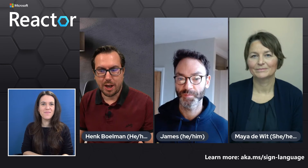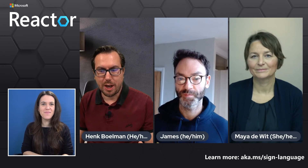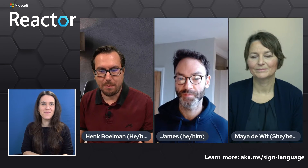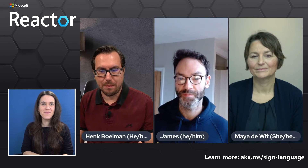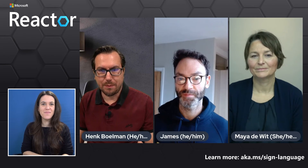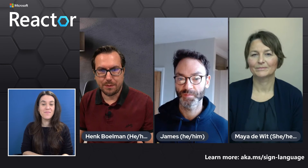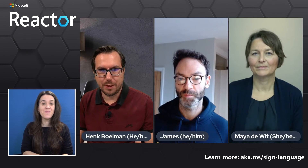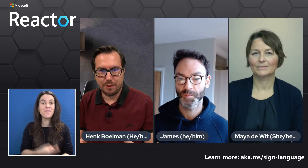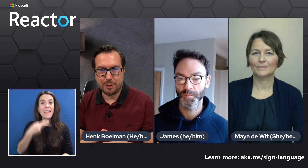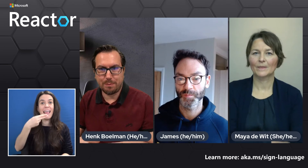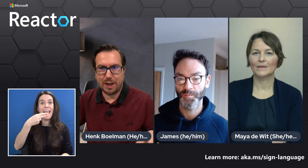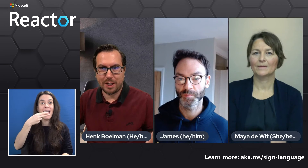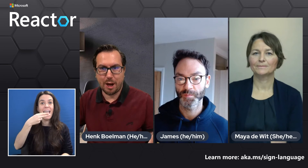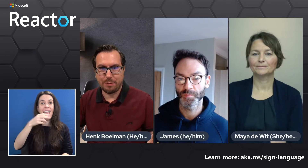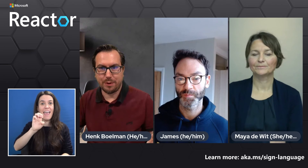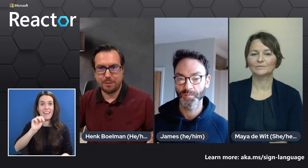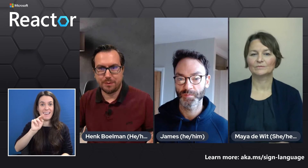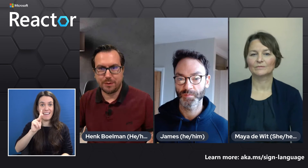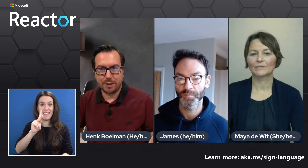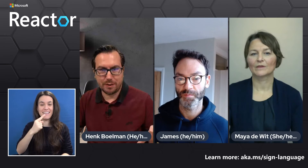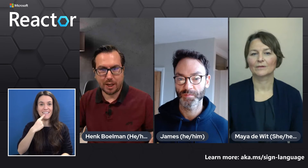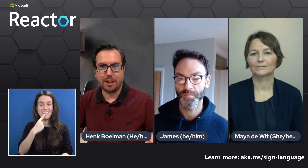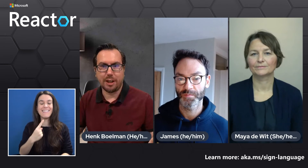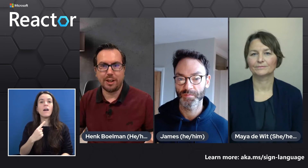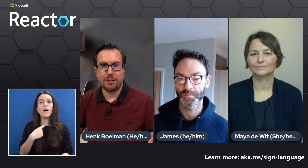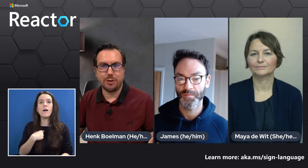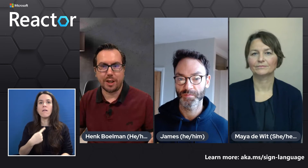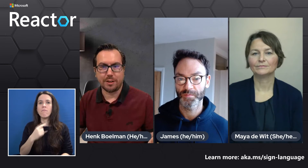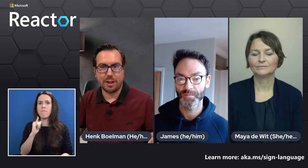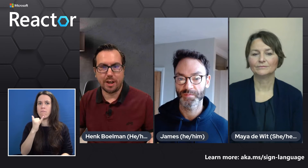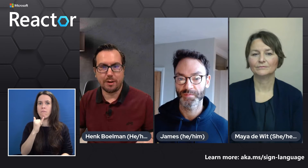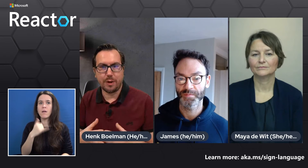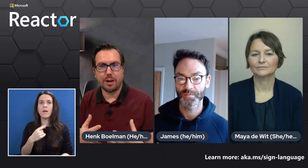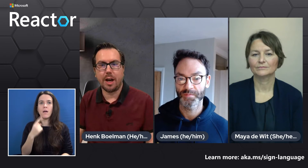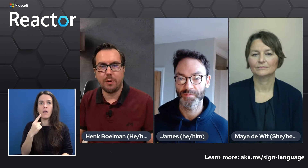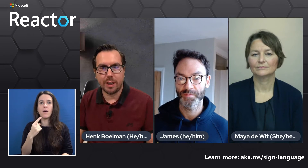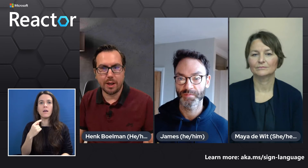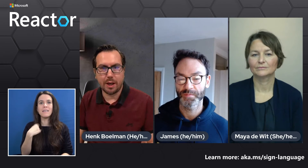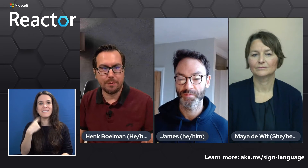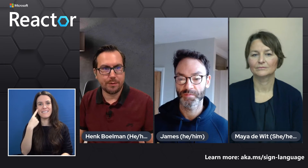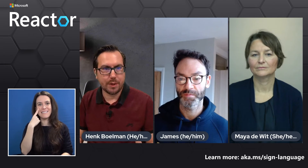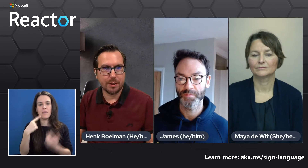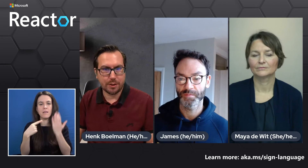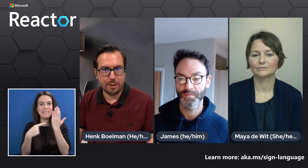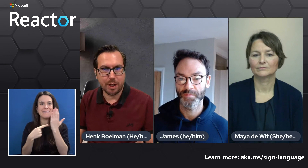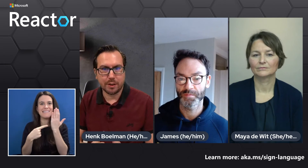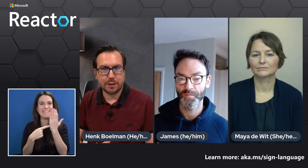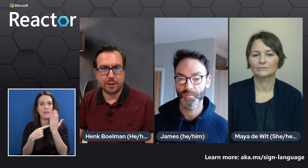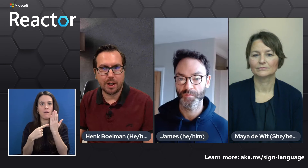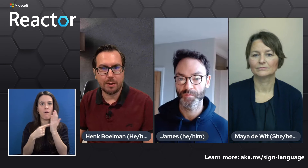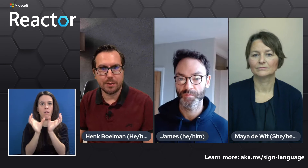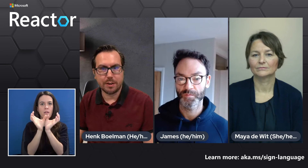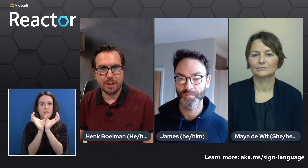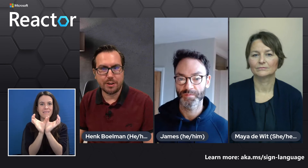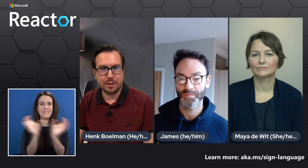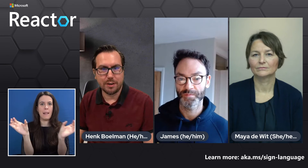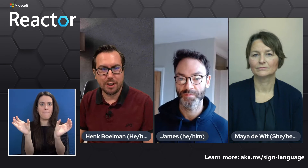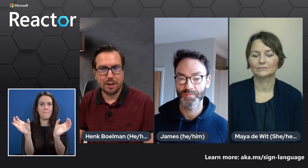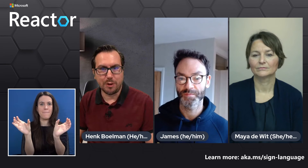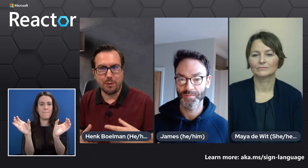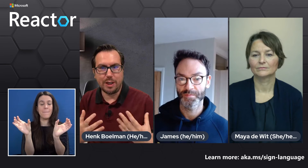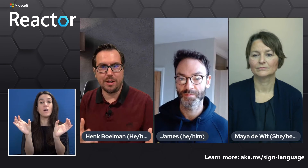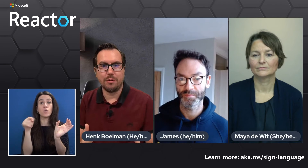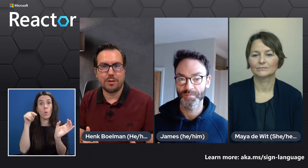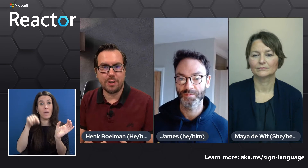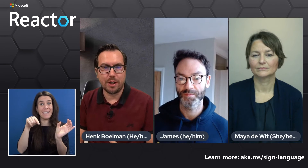was we split up technically the two things. Like, we are now in a StreamYard session,